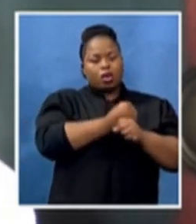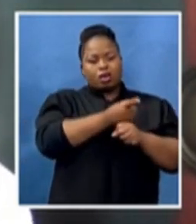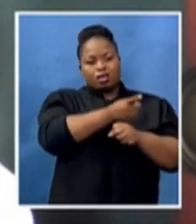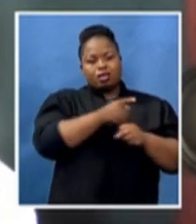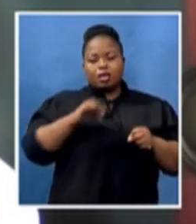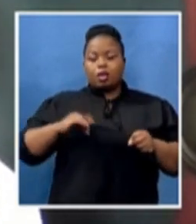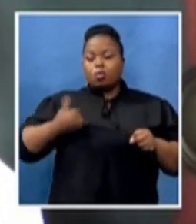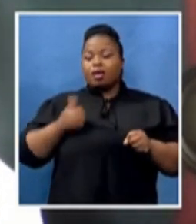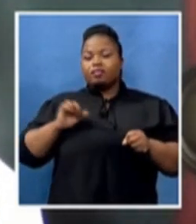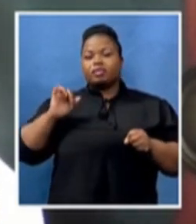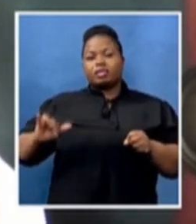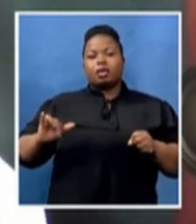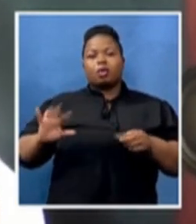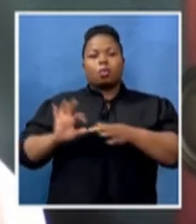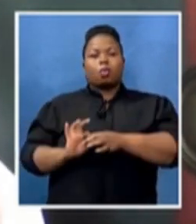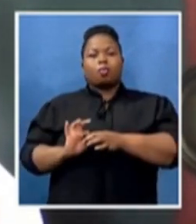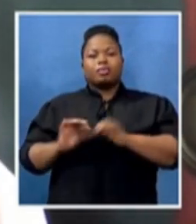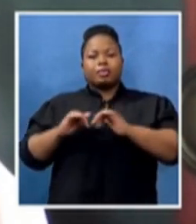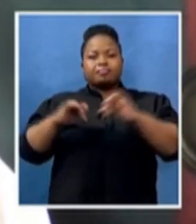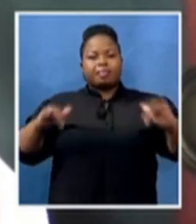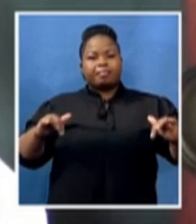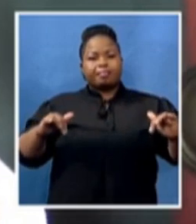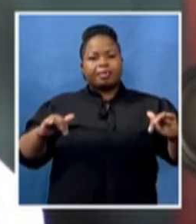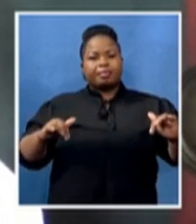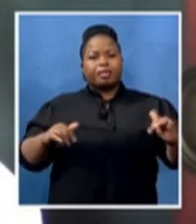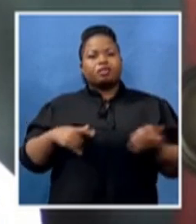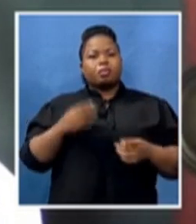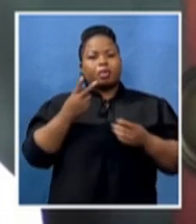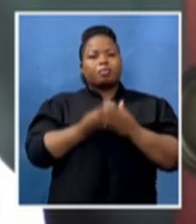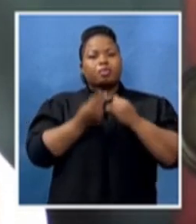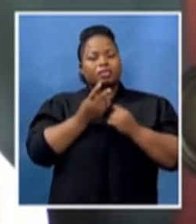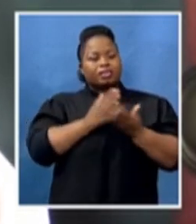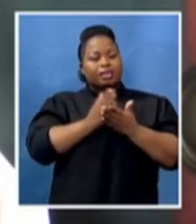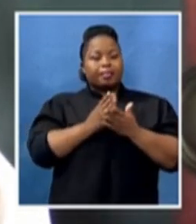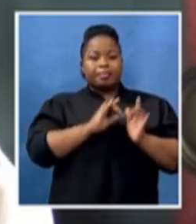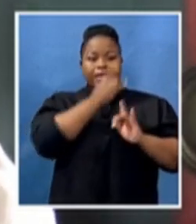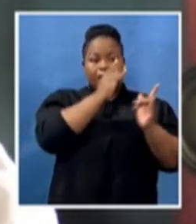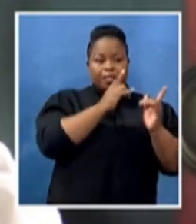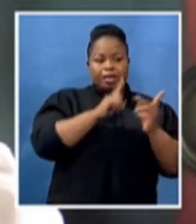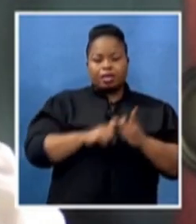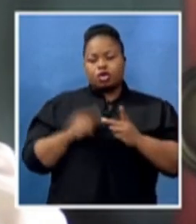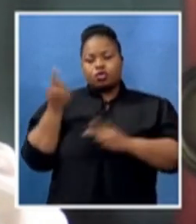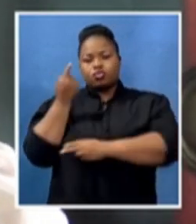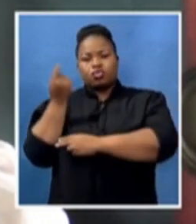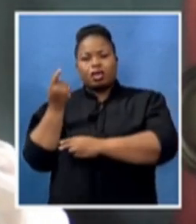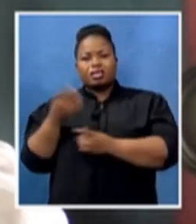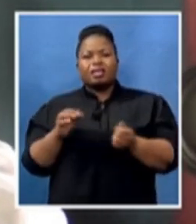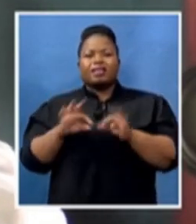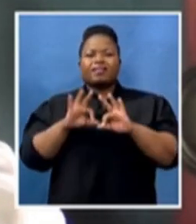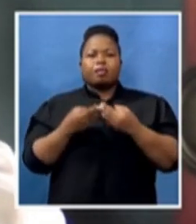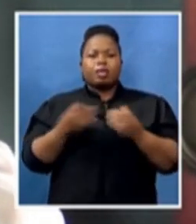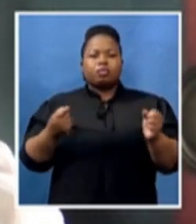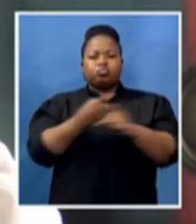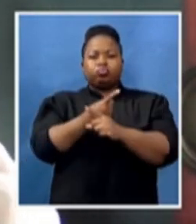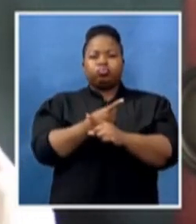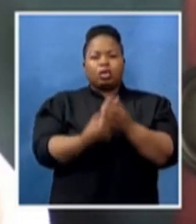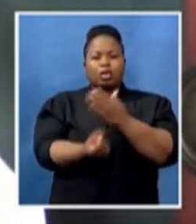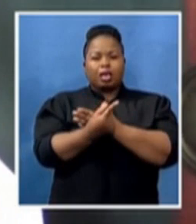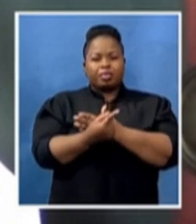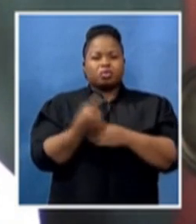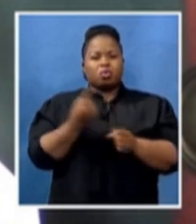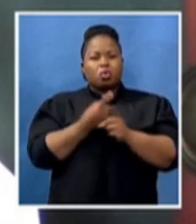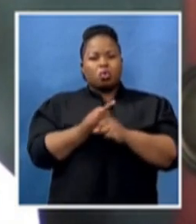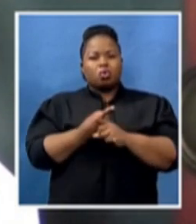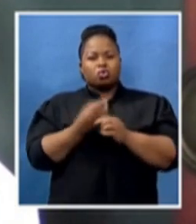both the rural and urban areas, causing conflict within families. There was influx control that made it impossible